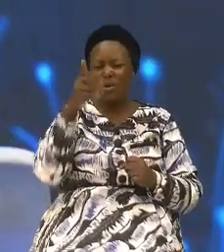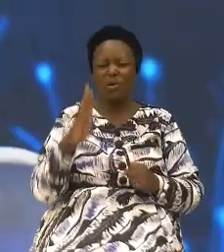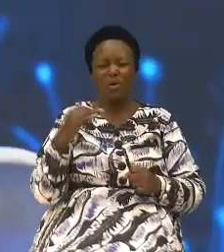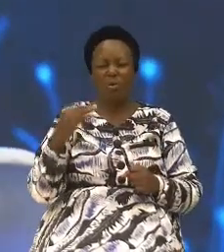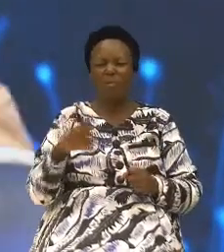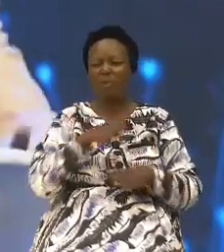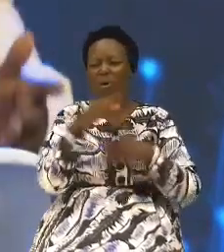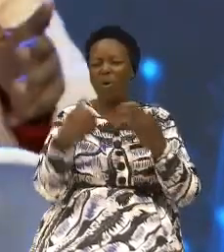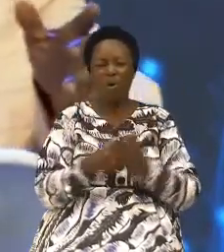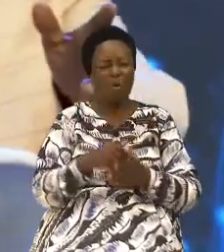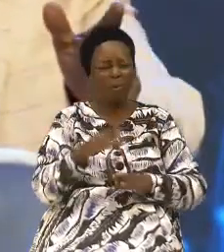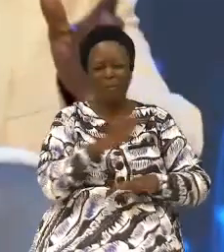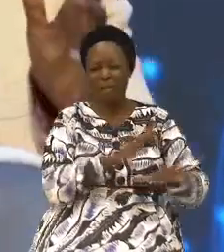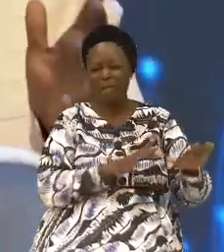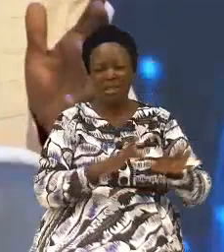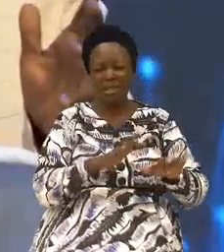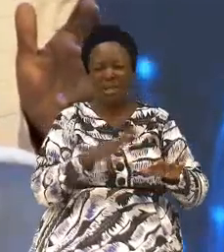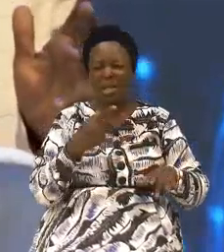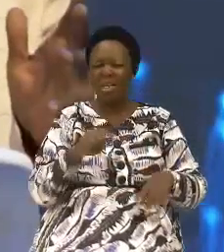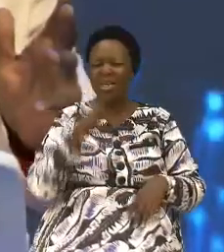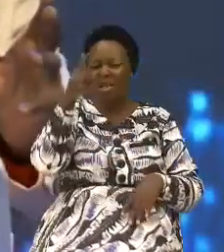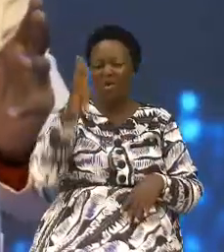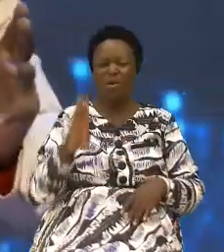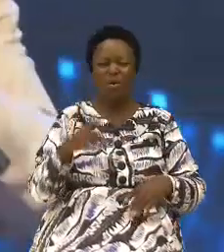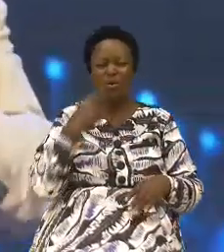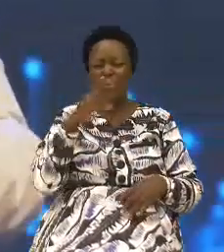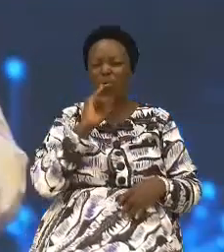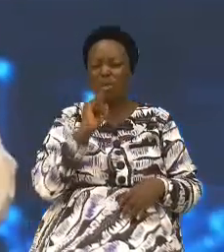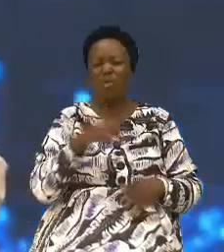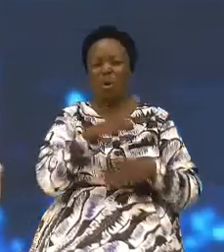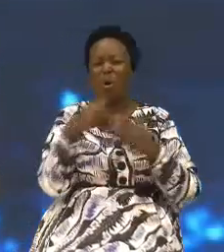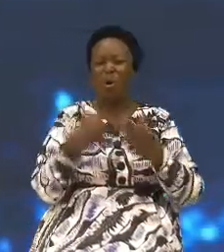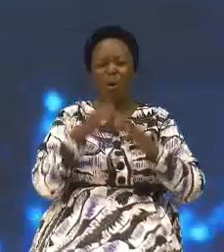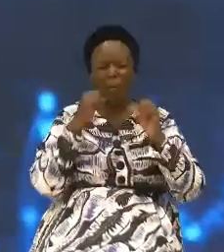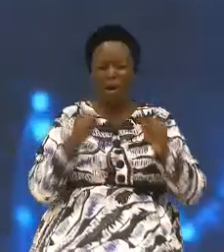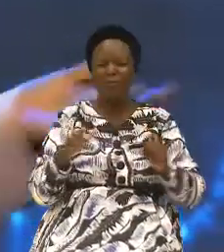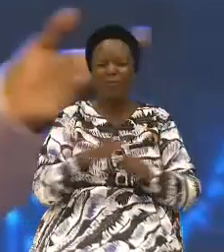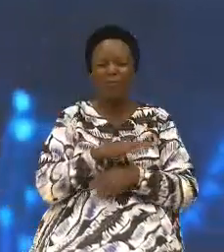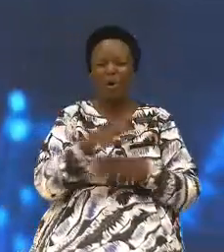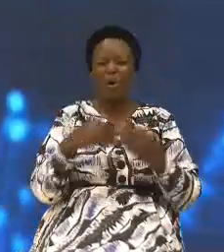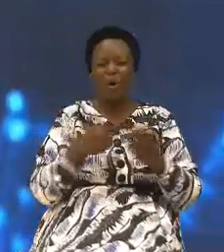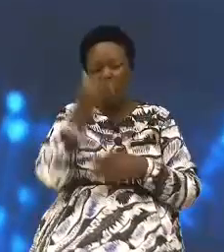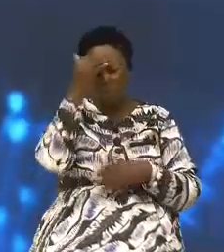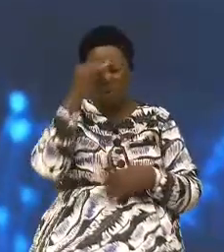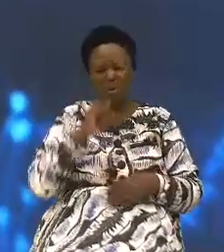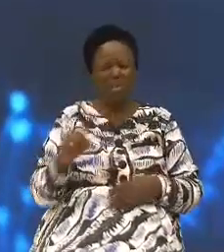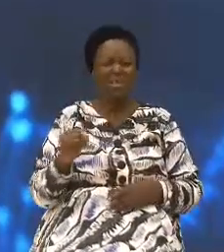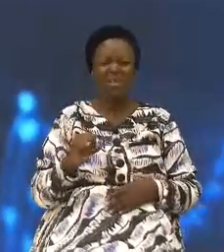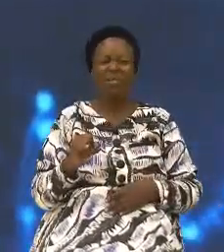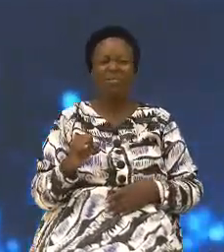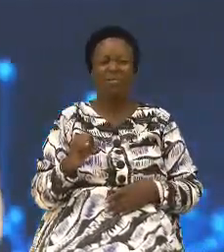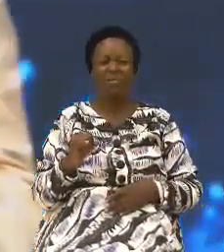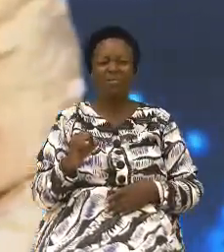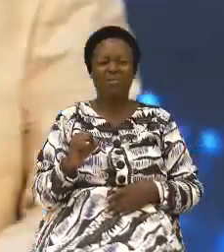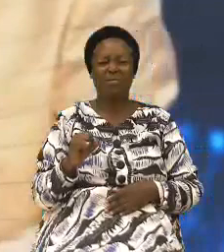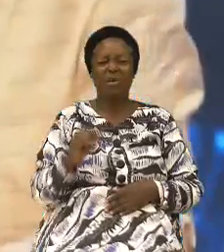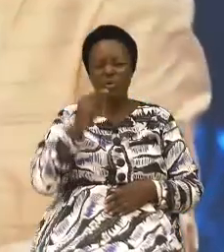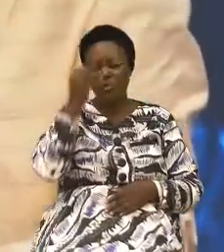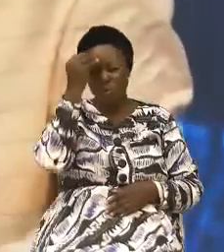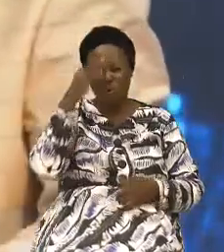and the God who is omnipotent, omnipresent, omniscient. You know all